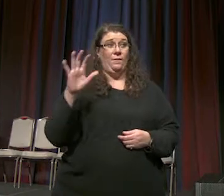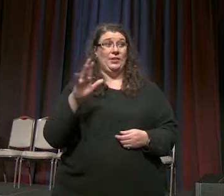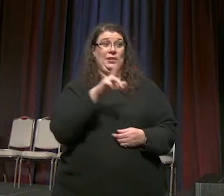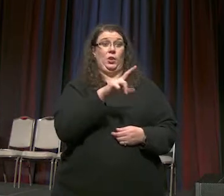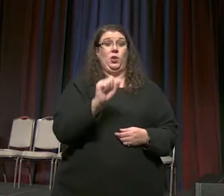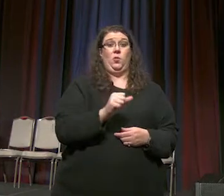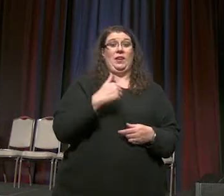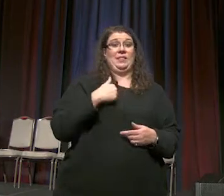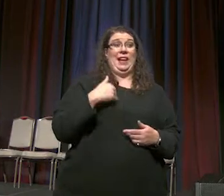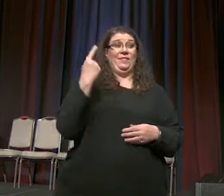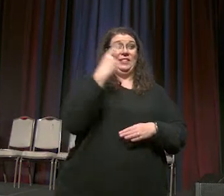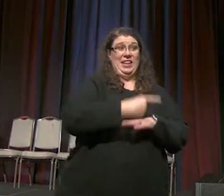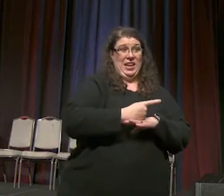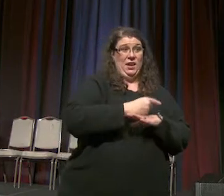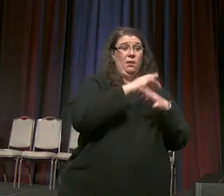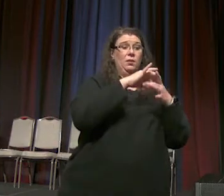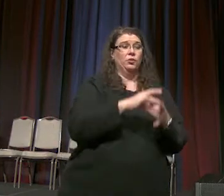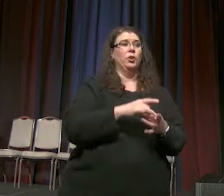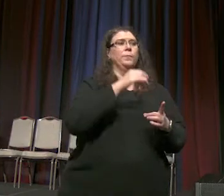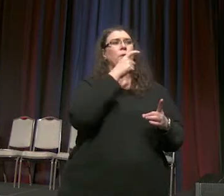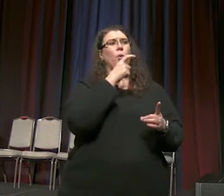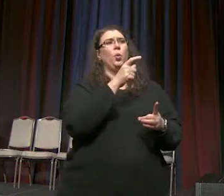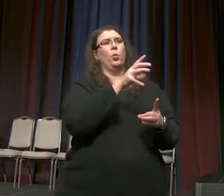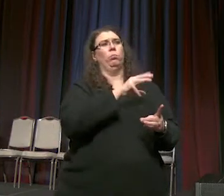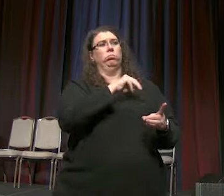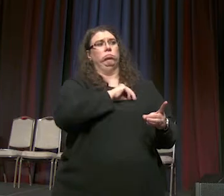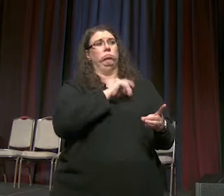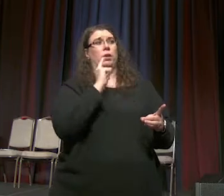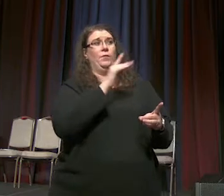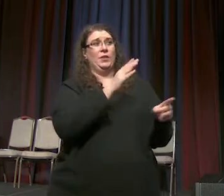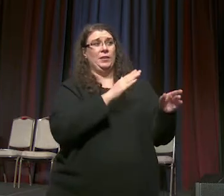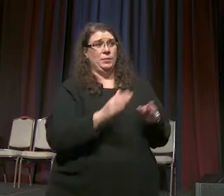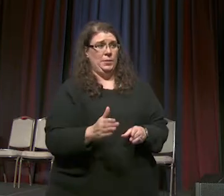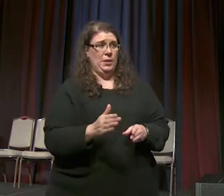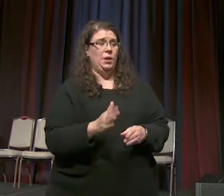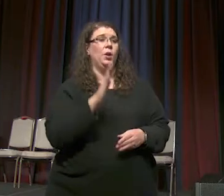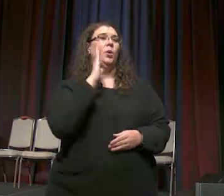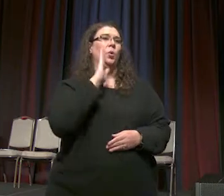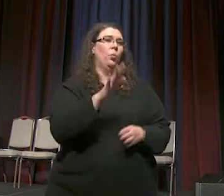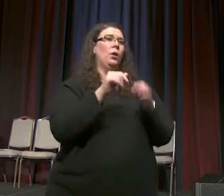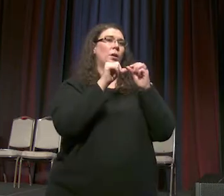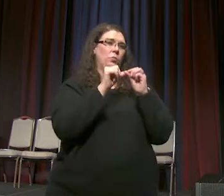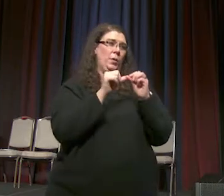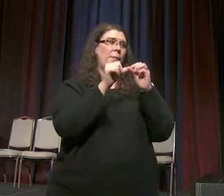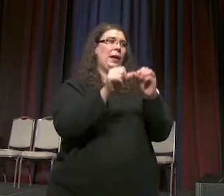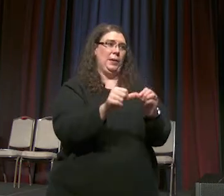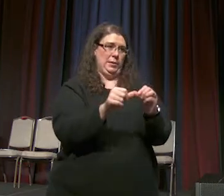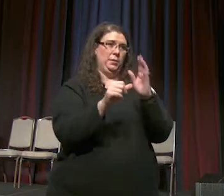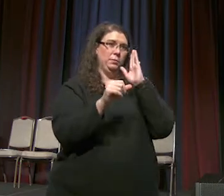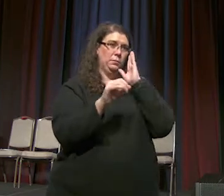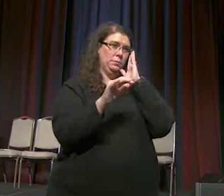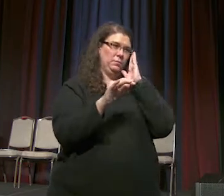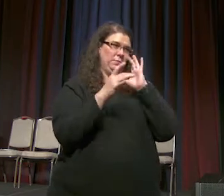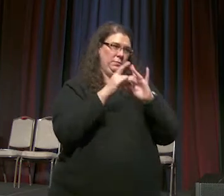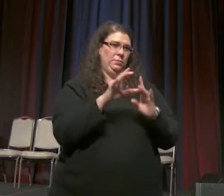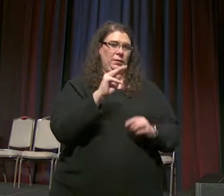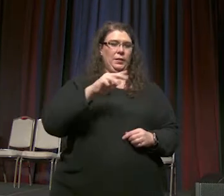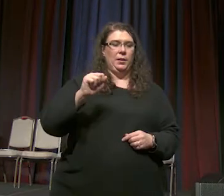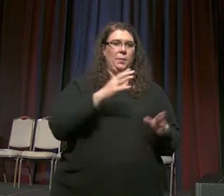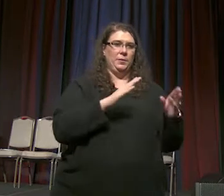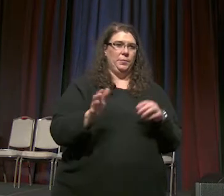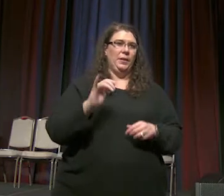States have today in terms of who is eligible for this plan will remain under the Compass plan as